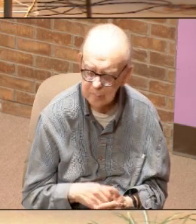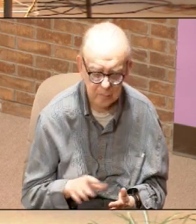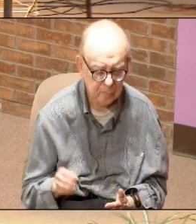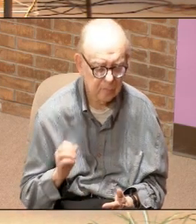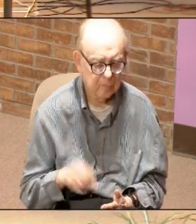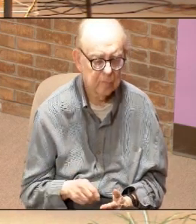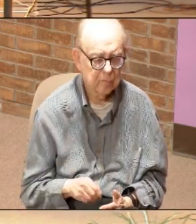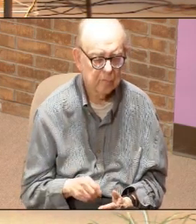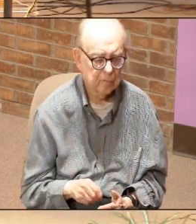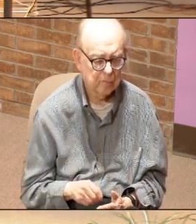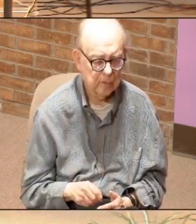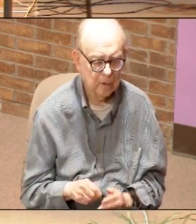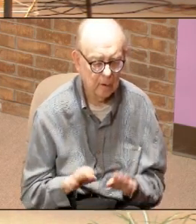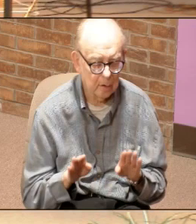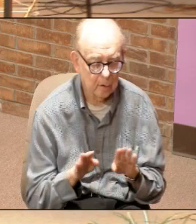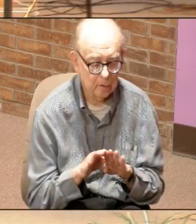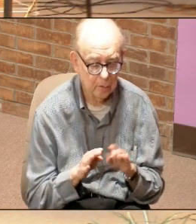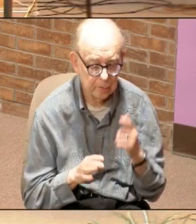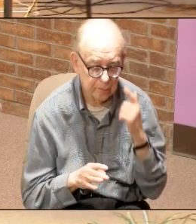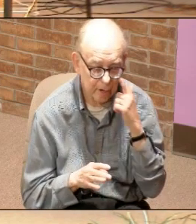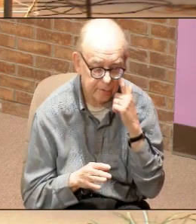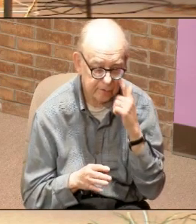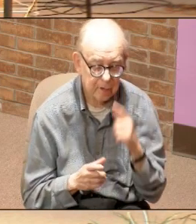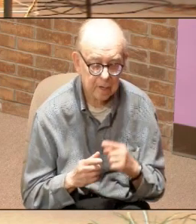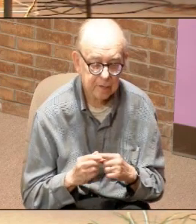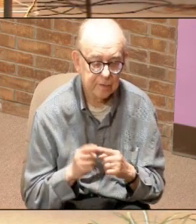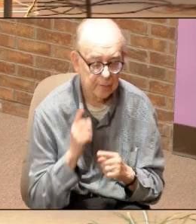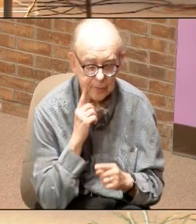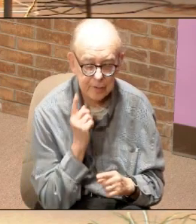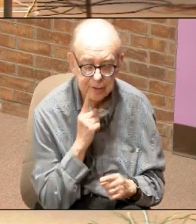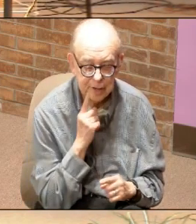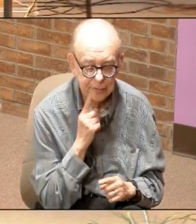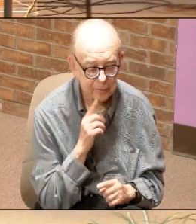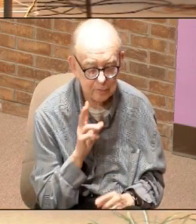And I need you to close your eyes.